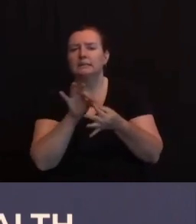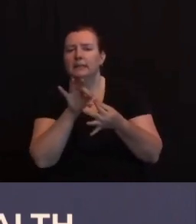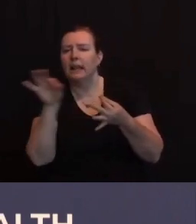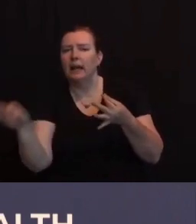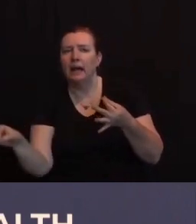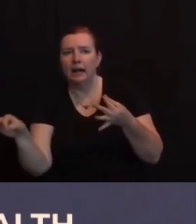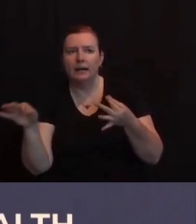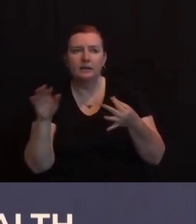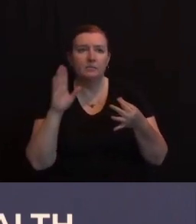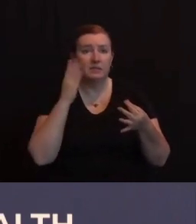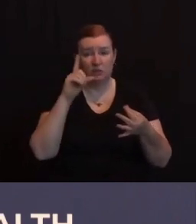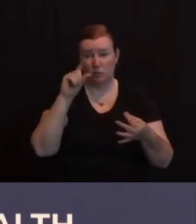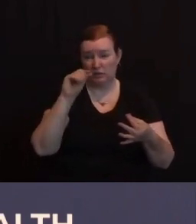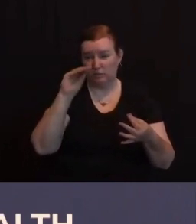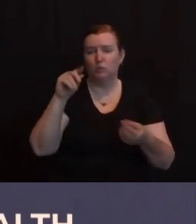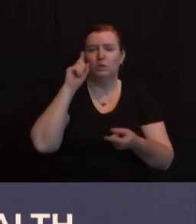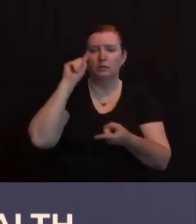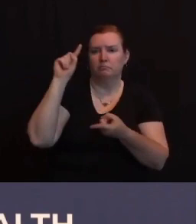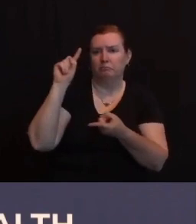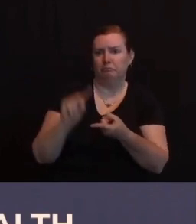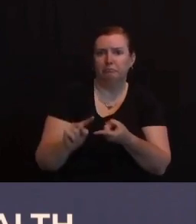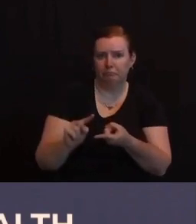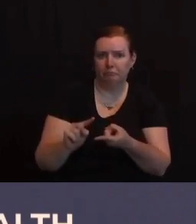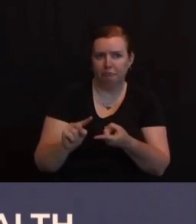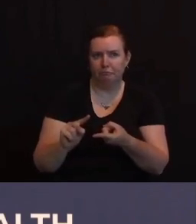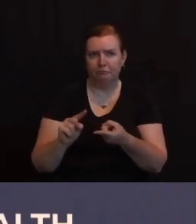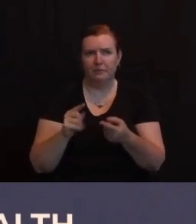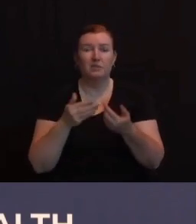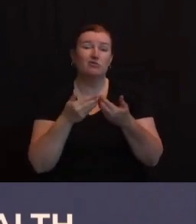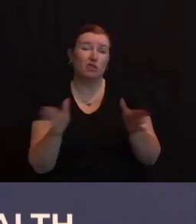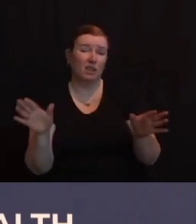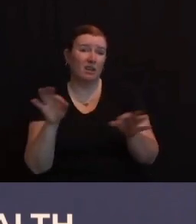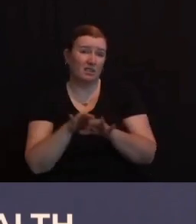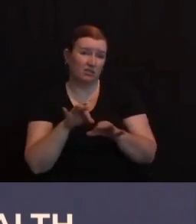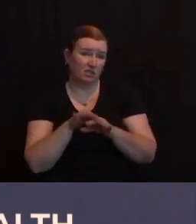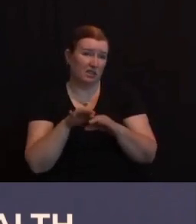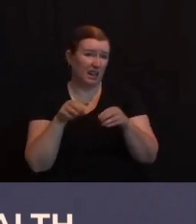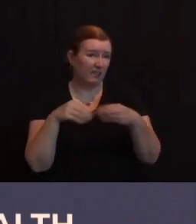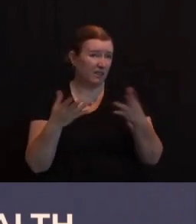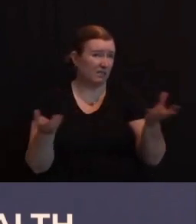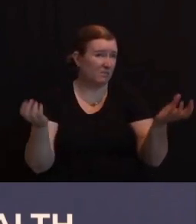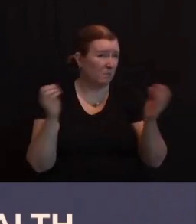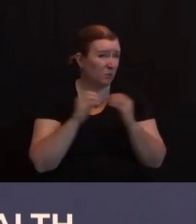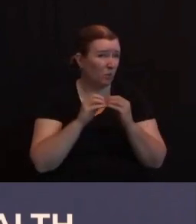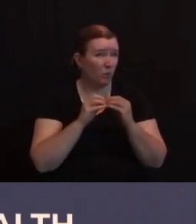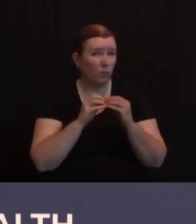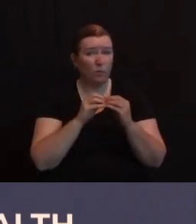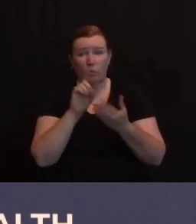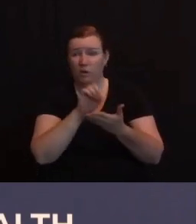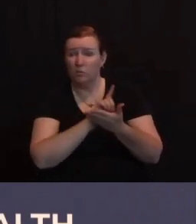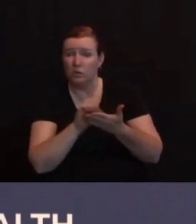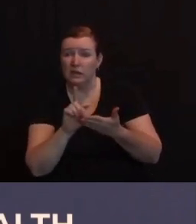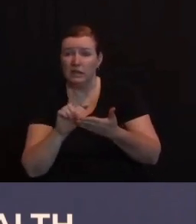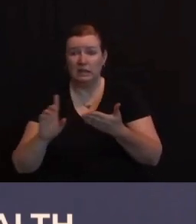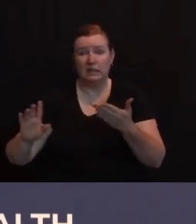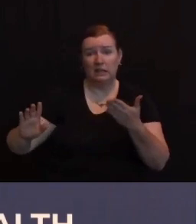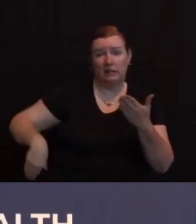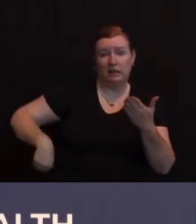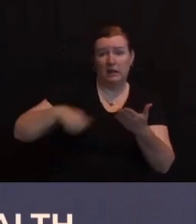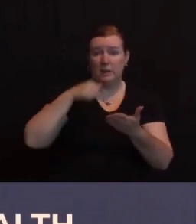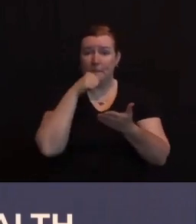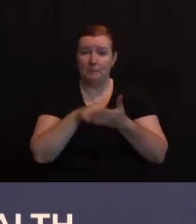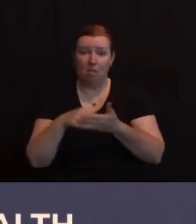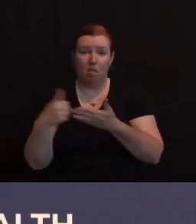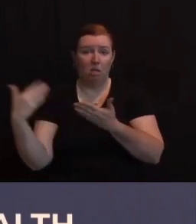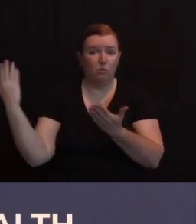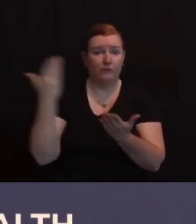extended into the future, maybe for the general, and would you consider a longer period? And I got one last one for you, which is, do you still